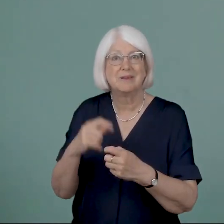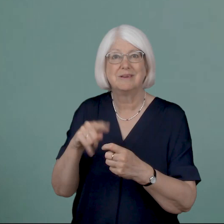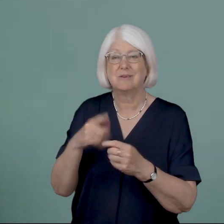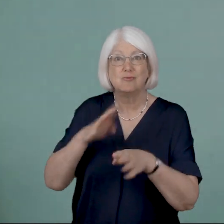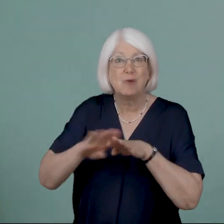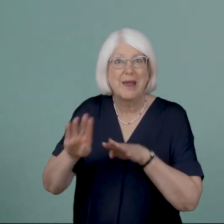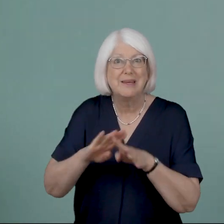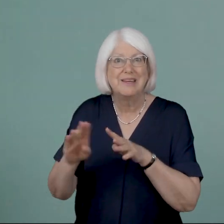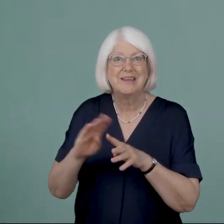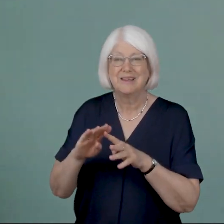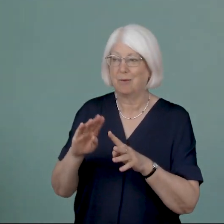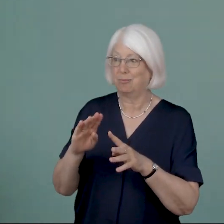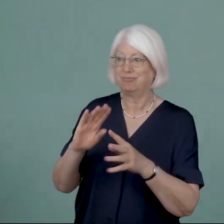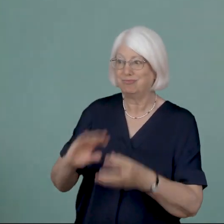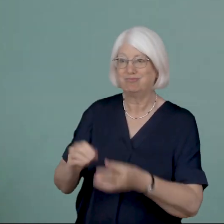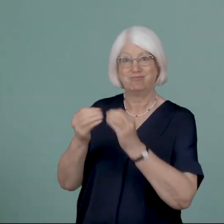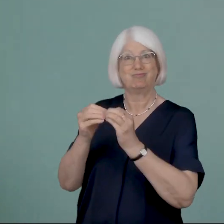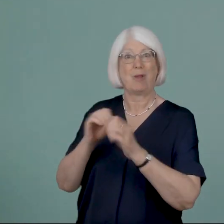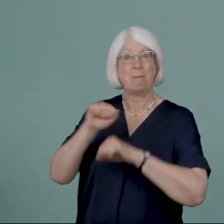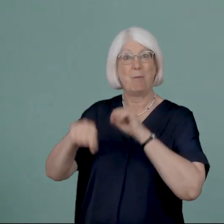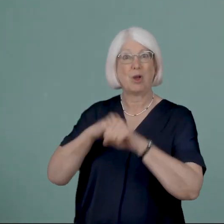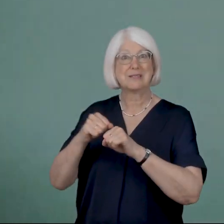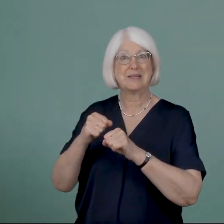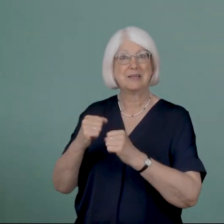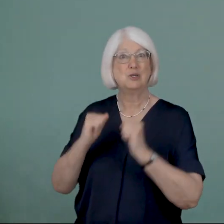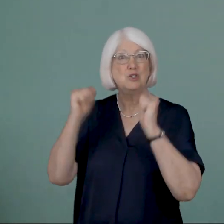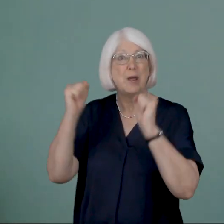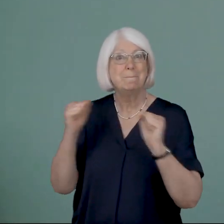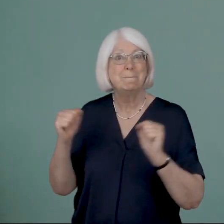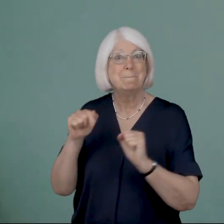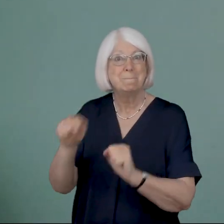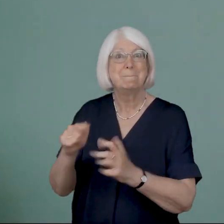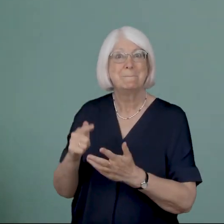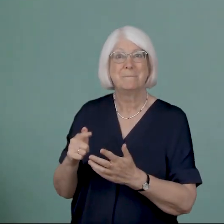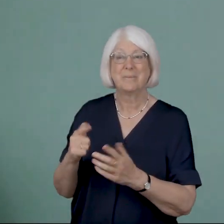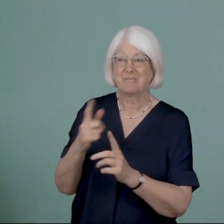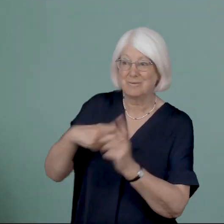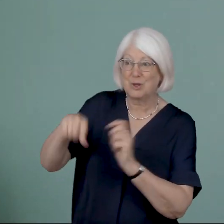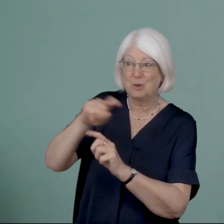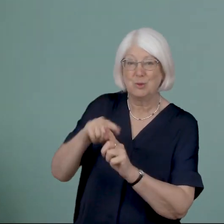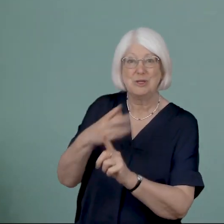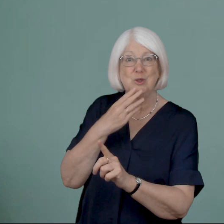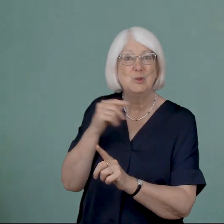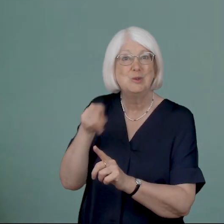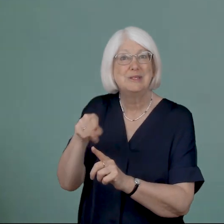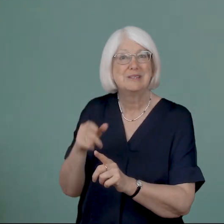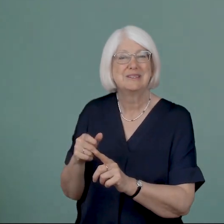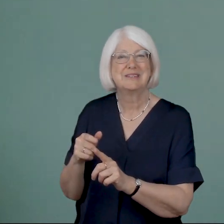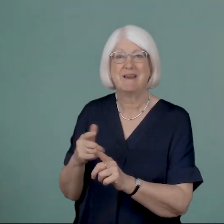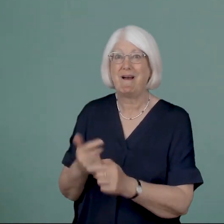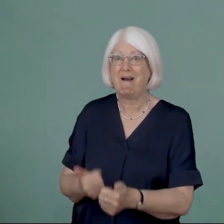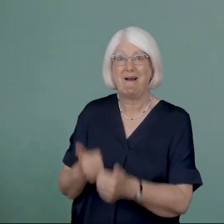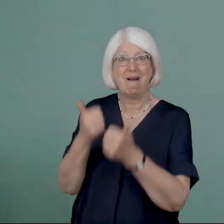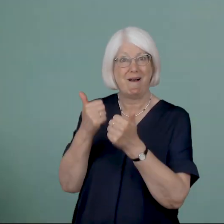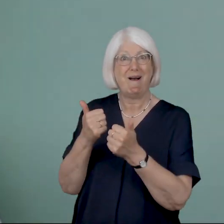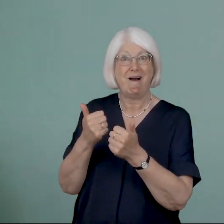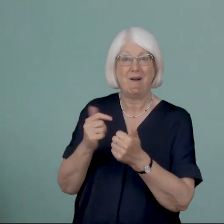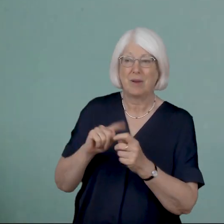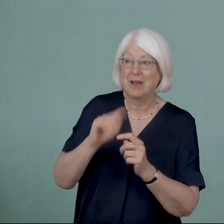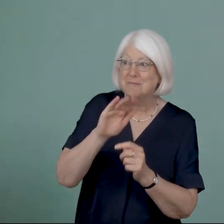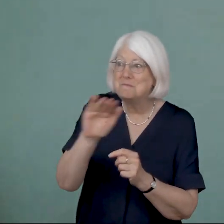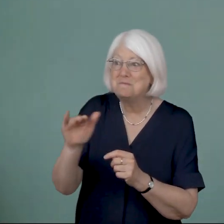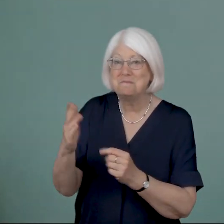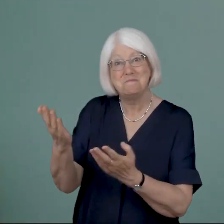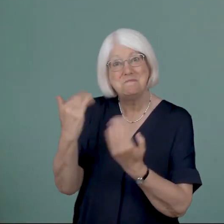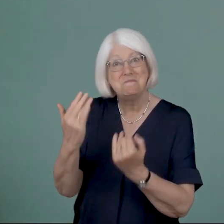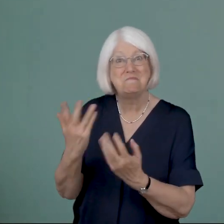And then we created a boxing gym for the community. And it's been absolutely a wonderful joy to be able to run, to invite people